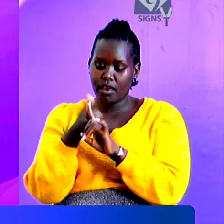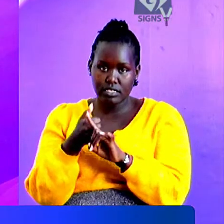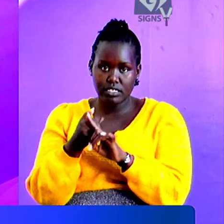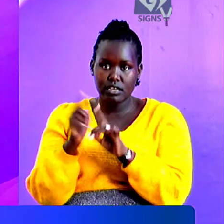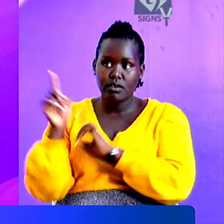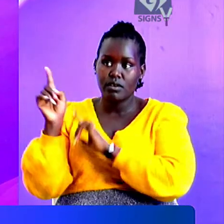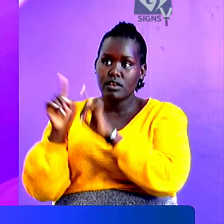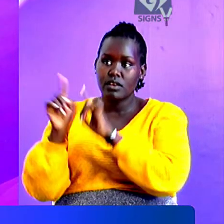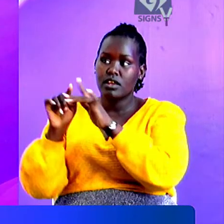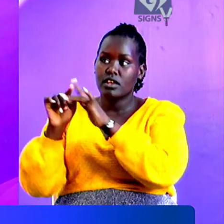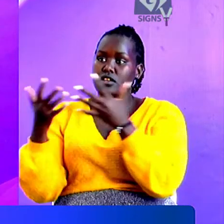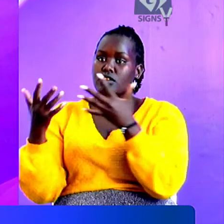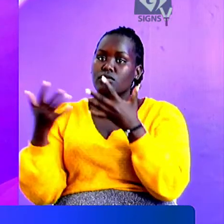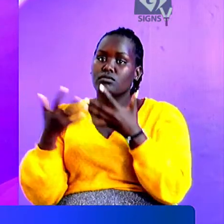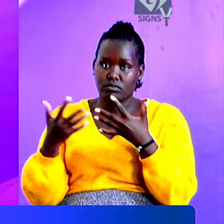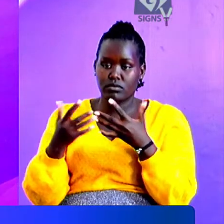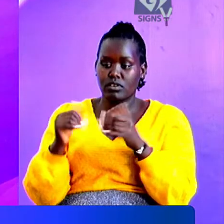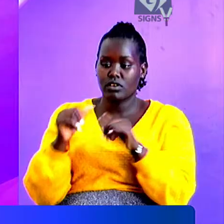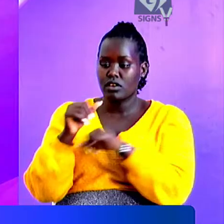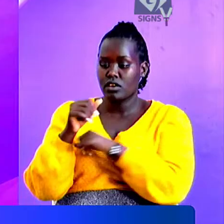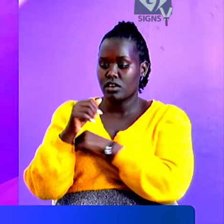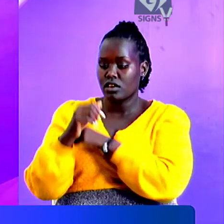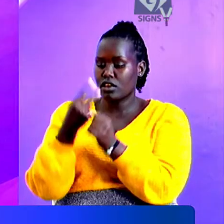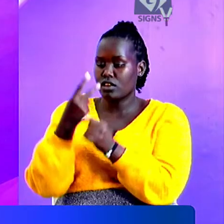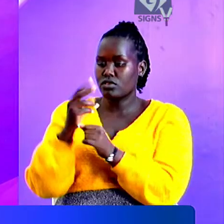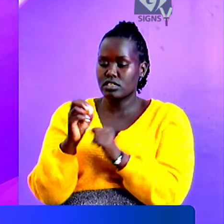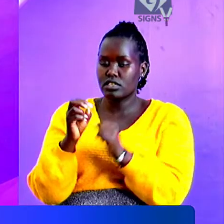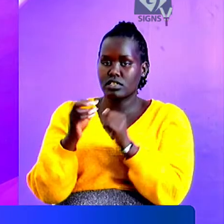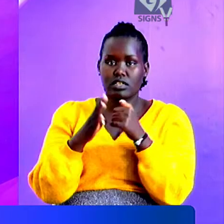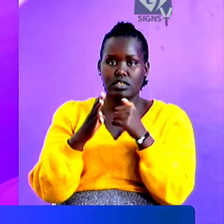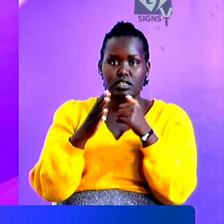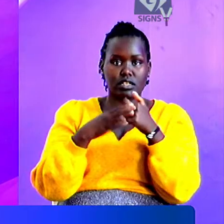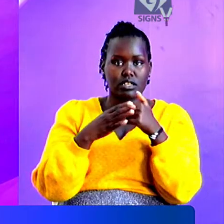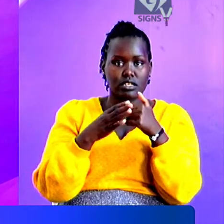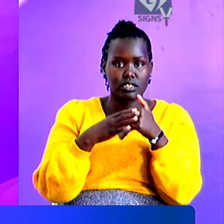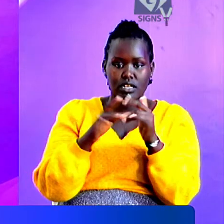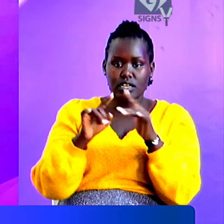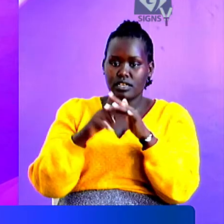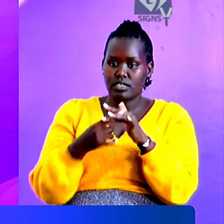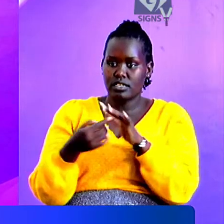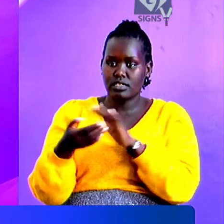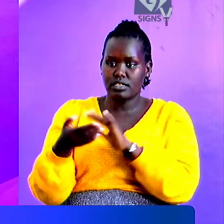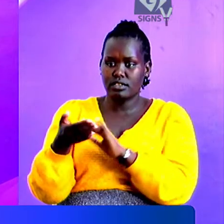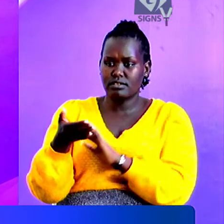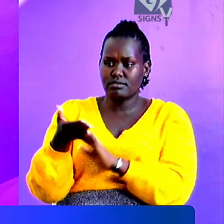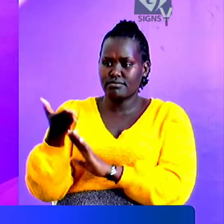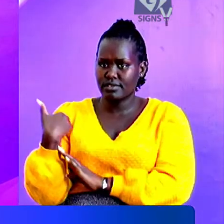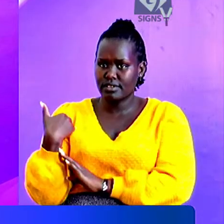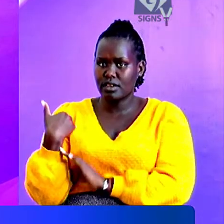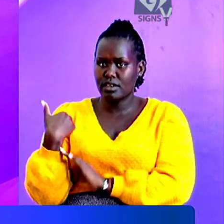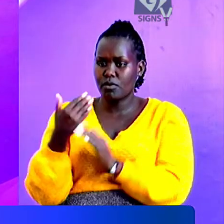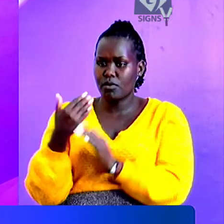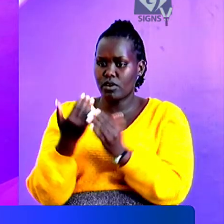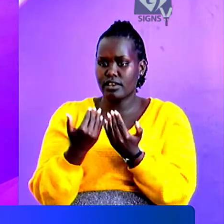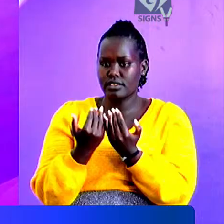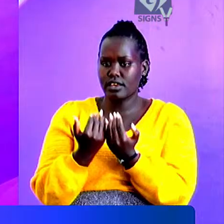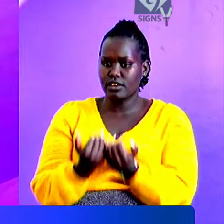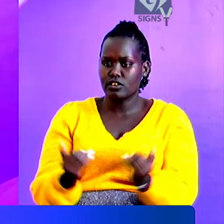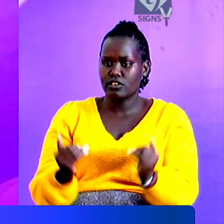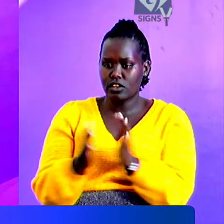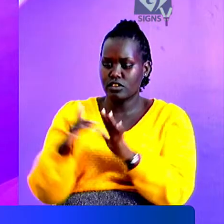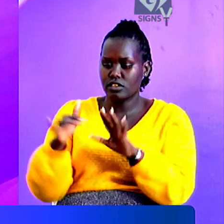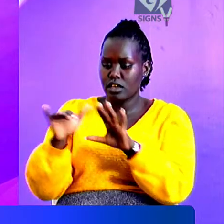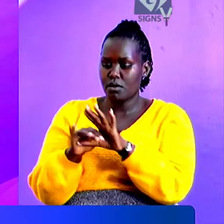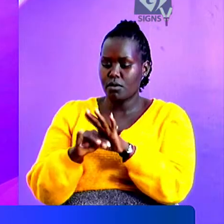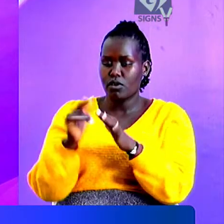started, I think, in 2019. Well, I can say it started way before. Yeah. As a child, I was a member of what we called the